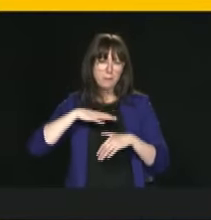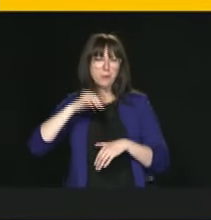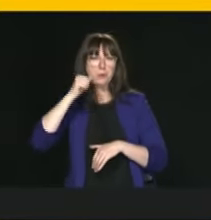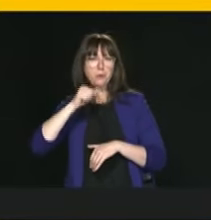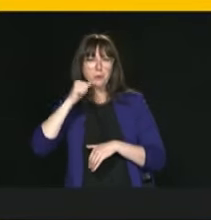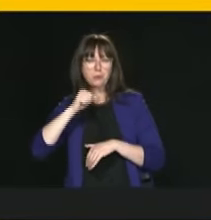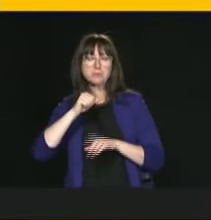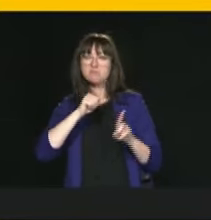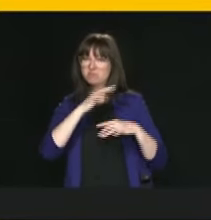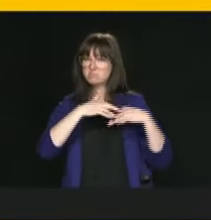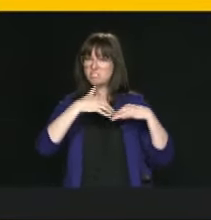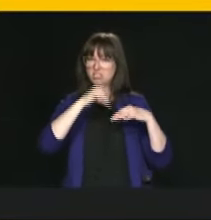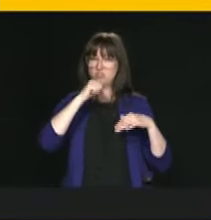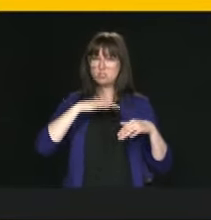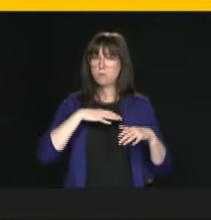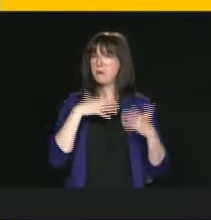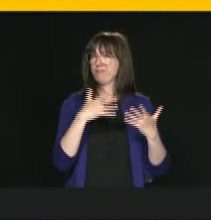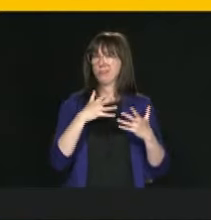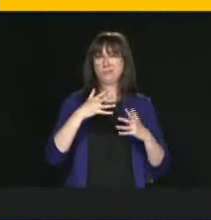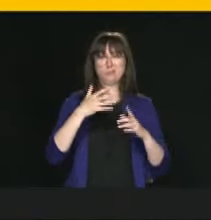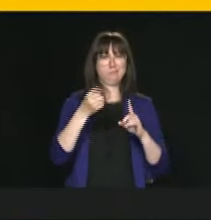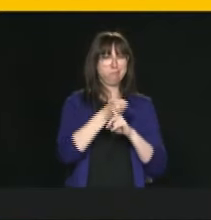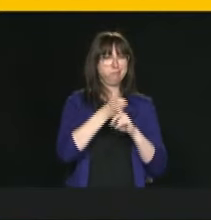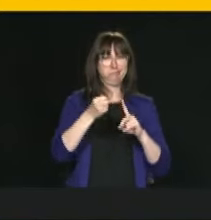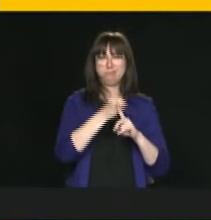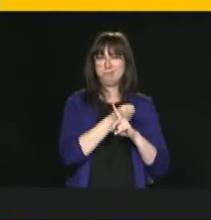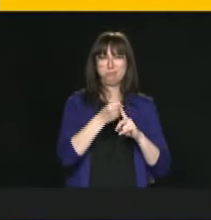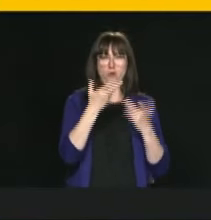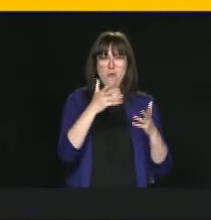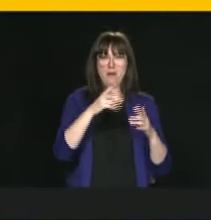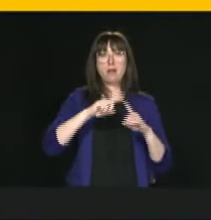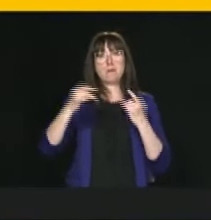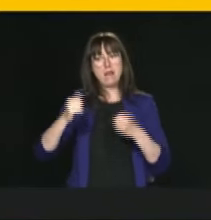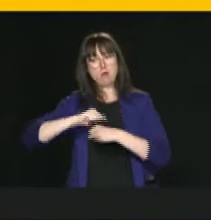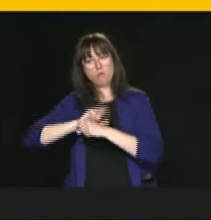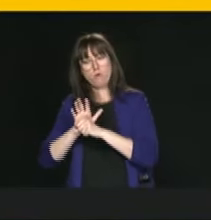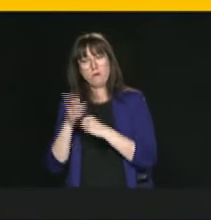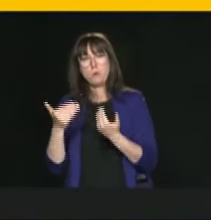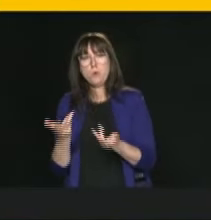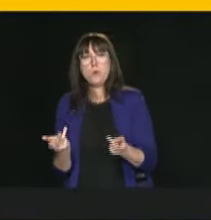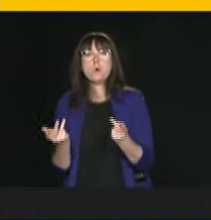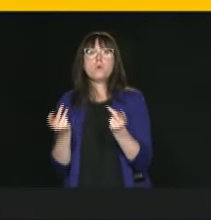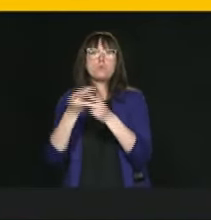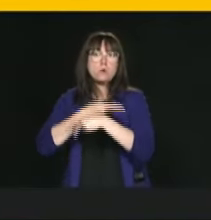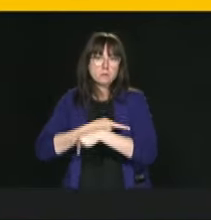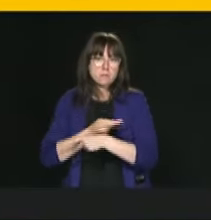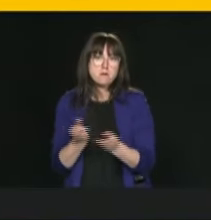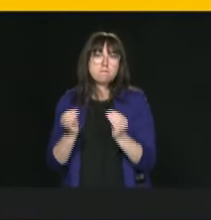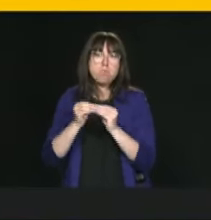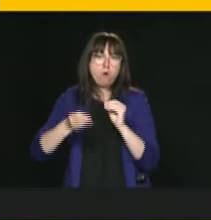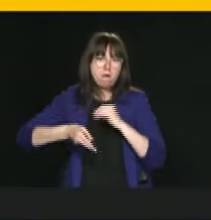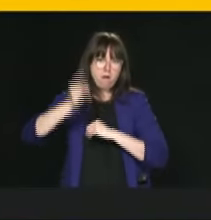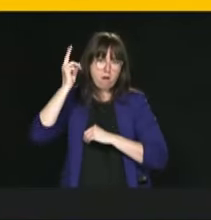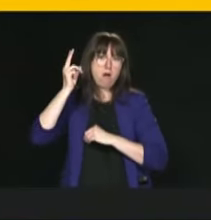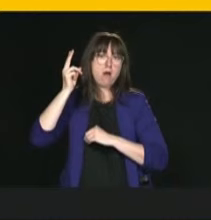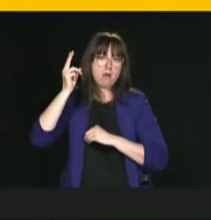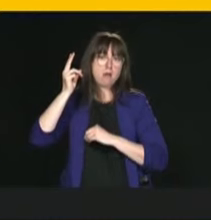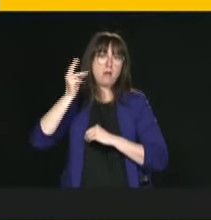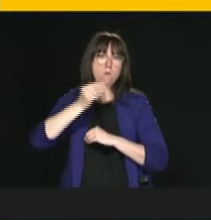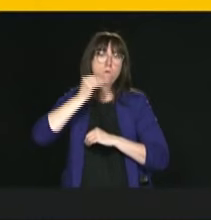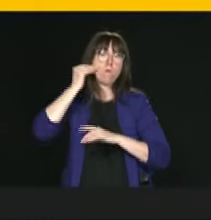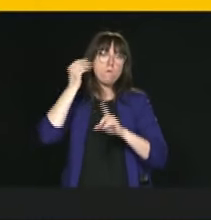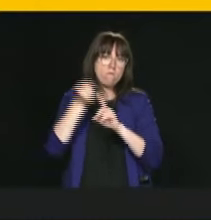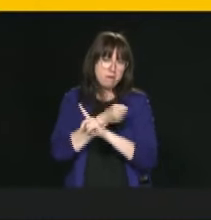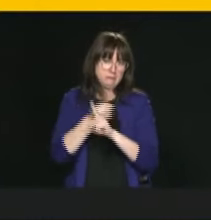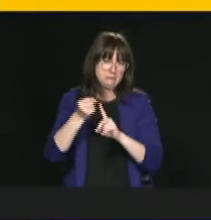were already more likely to experience violence, and now COVID-19 has exposed them to concerningly high levels of domestic